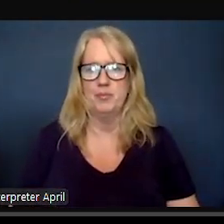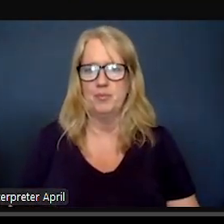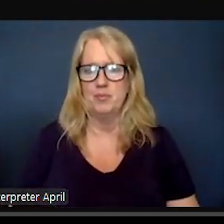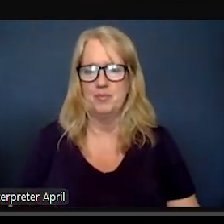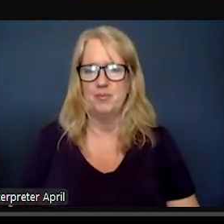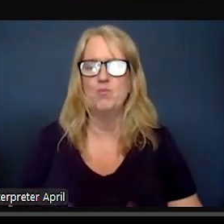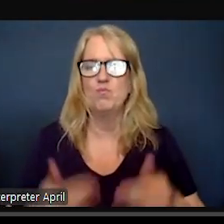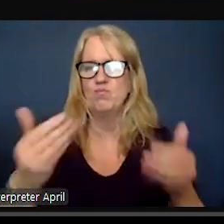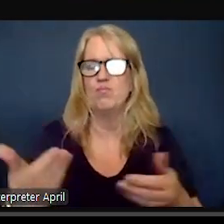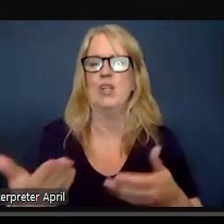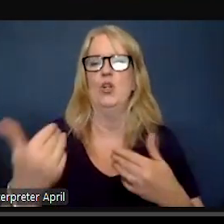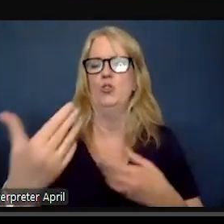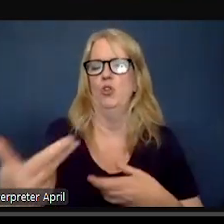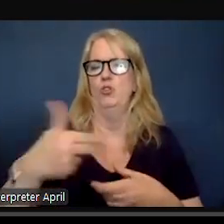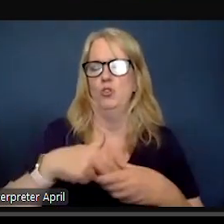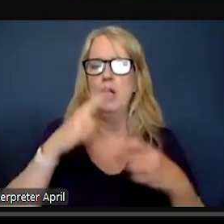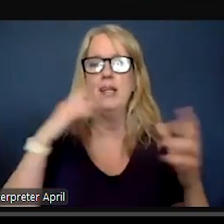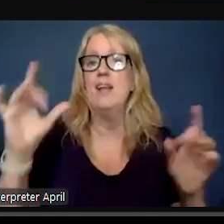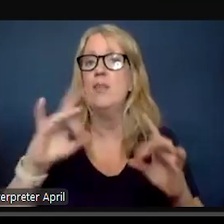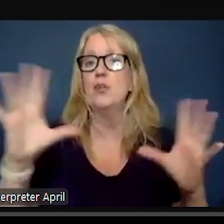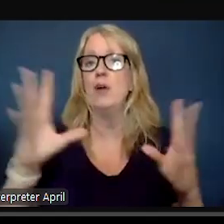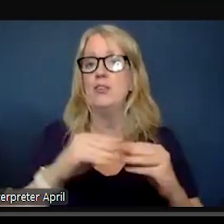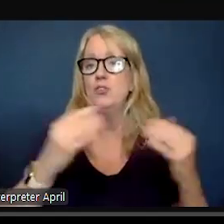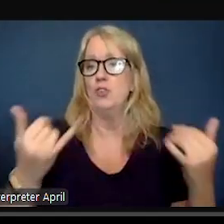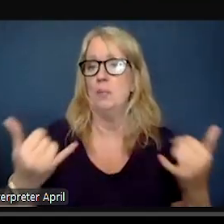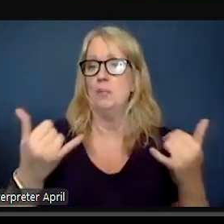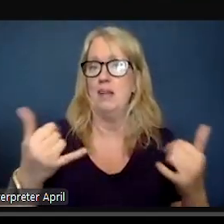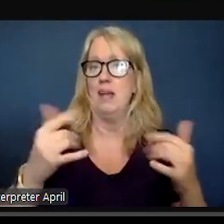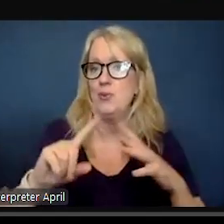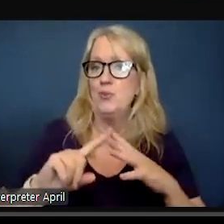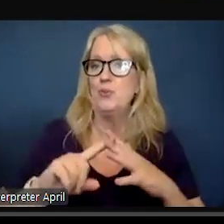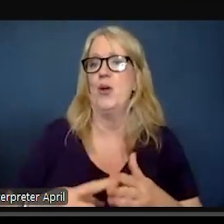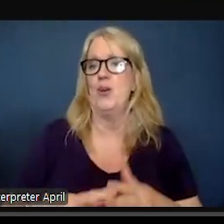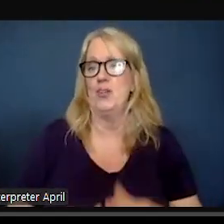So join in. The Crisis Jam is starting now.